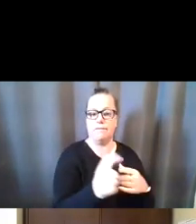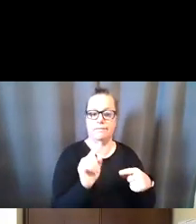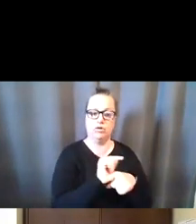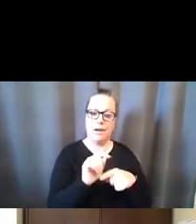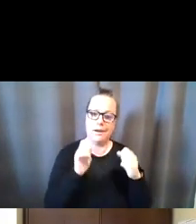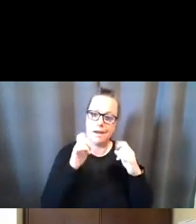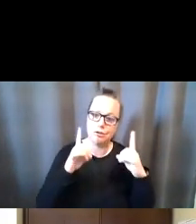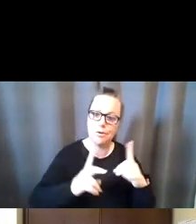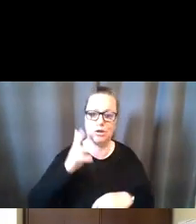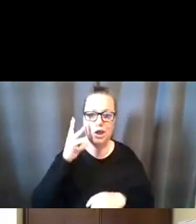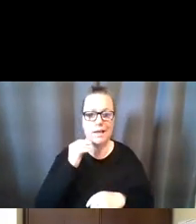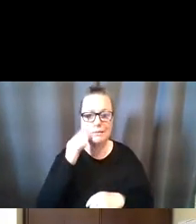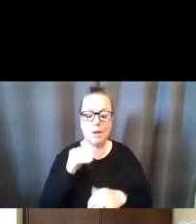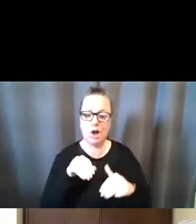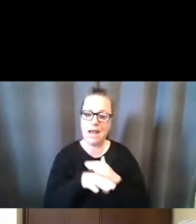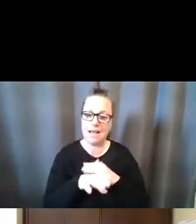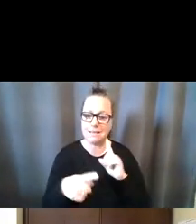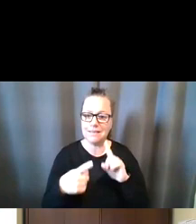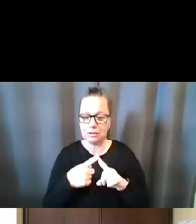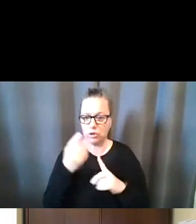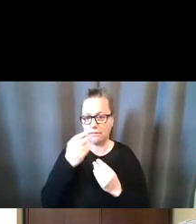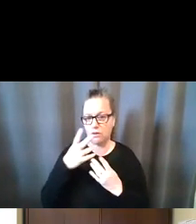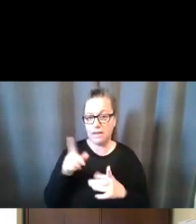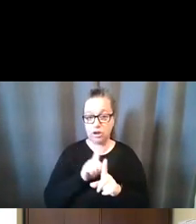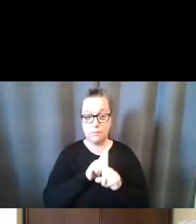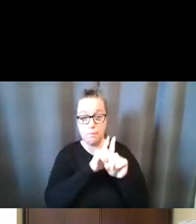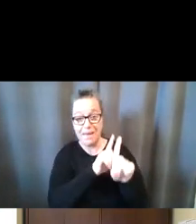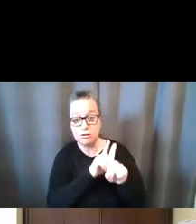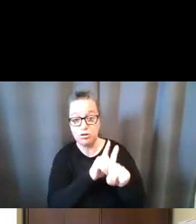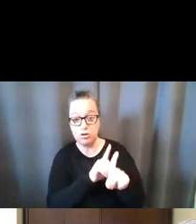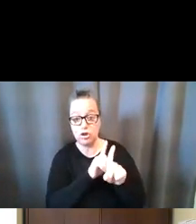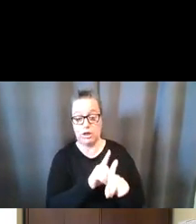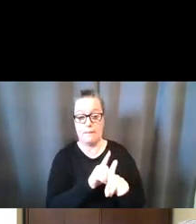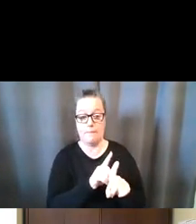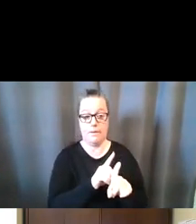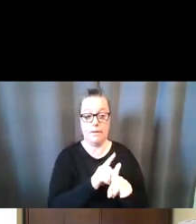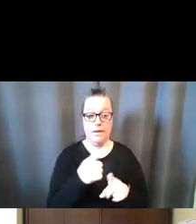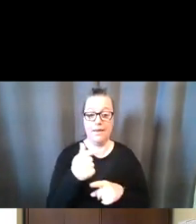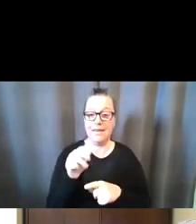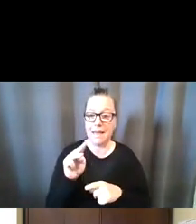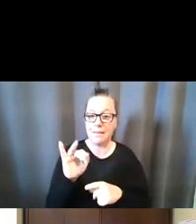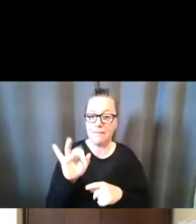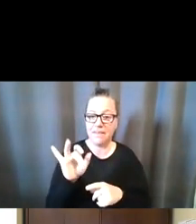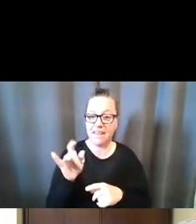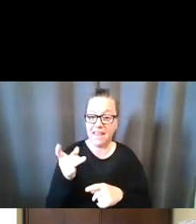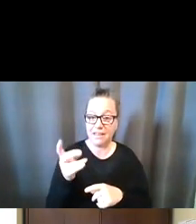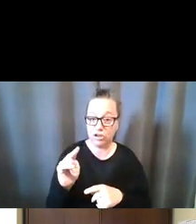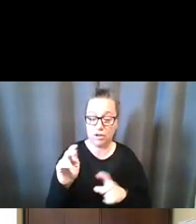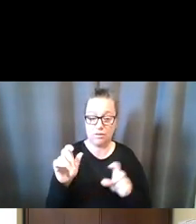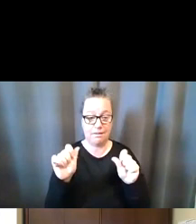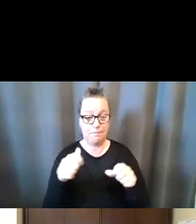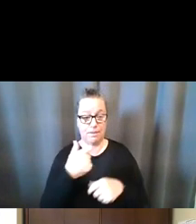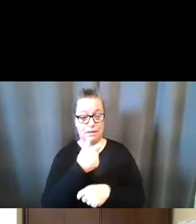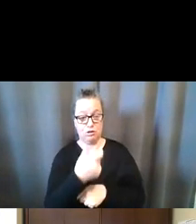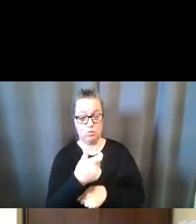education, experience, access to information, mentorship. This is where gamification, the ability to watch experts do